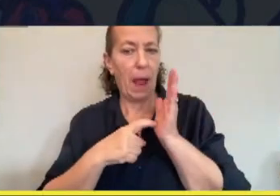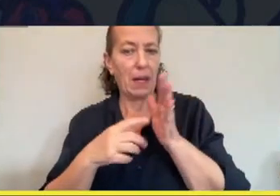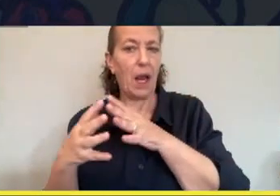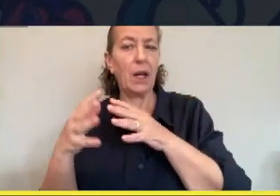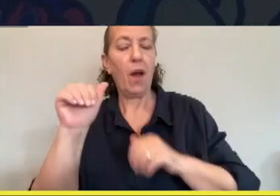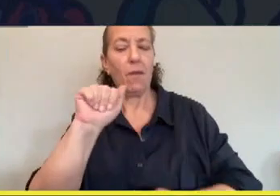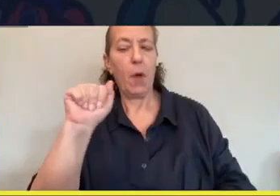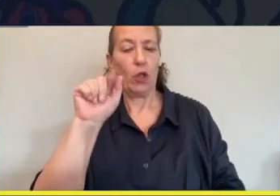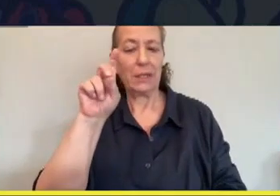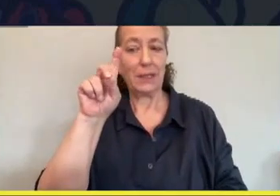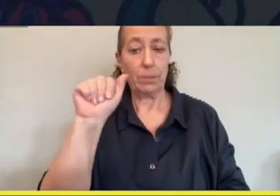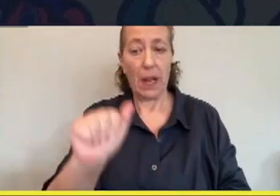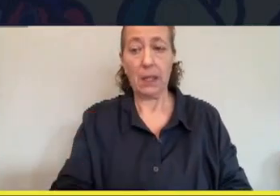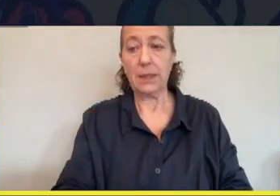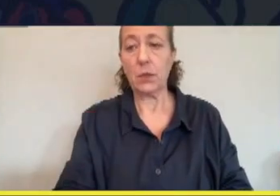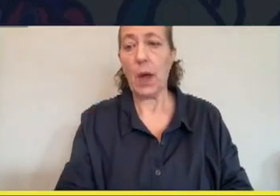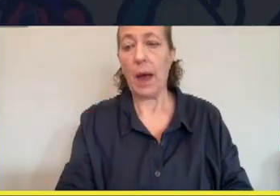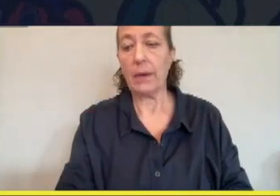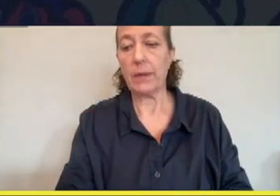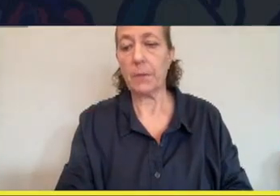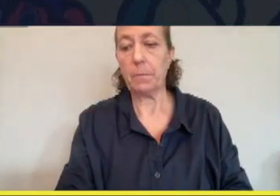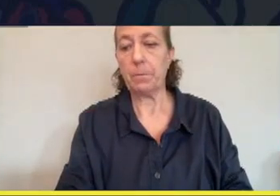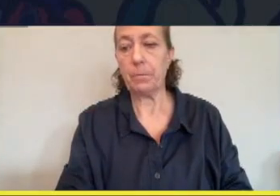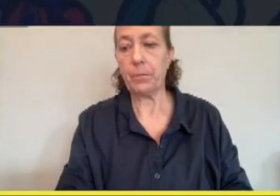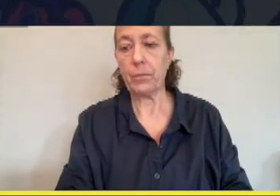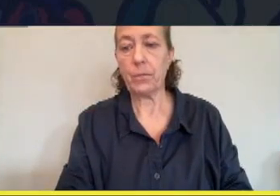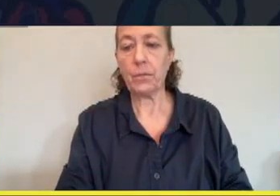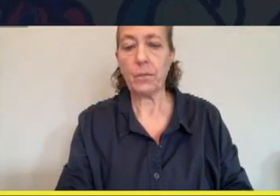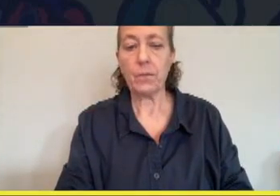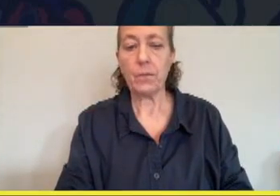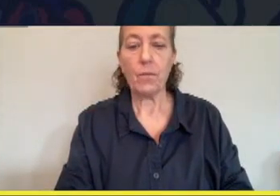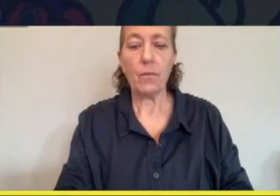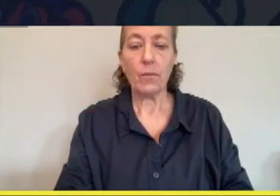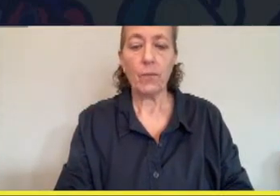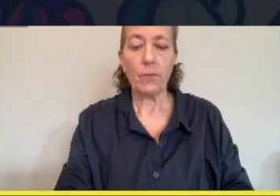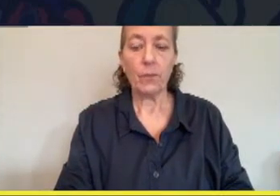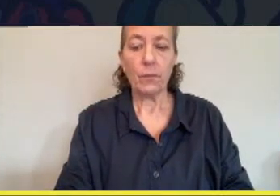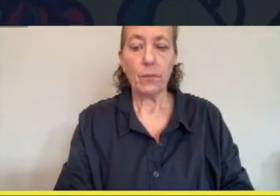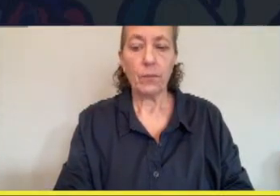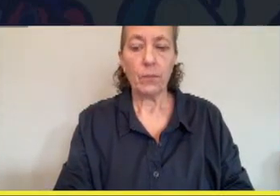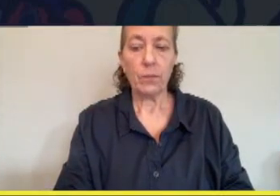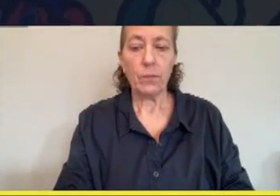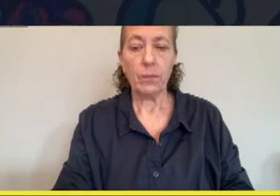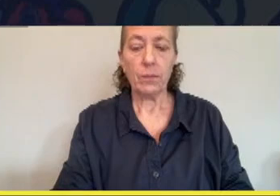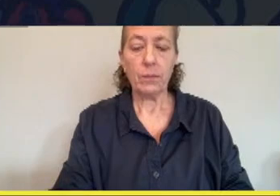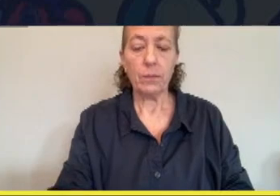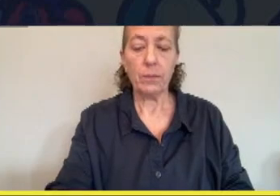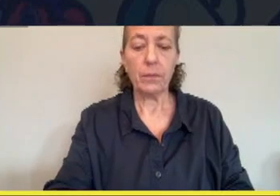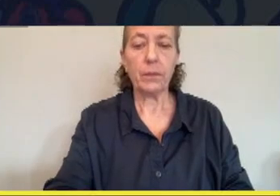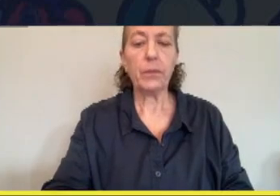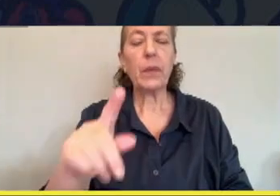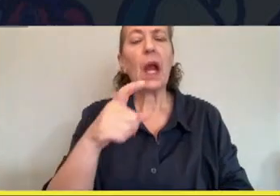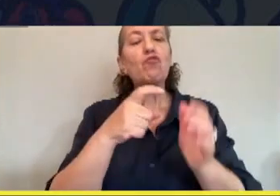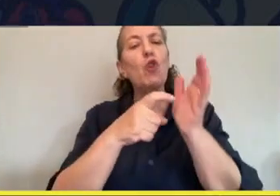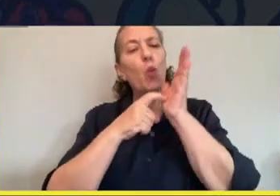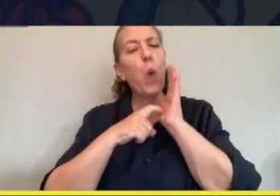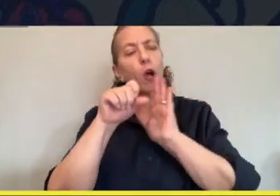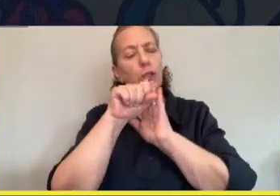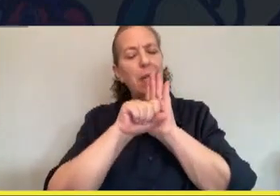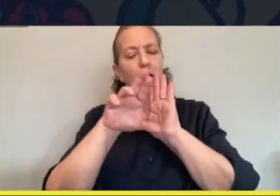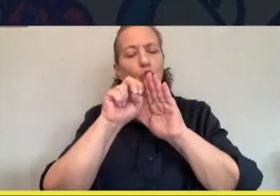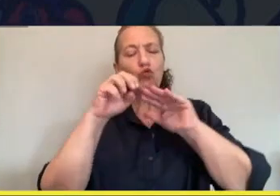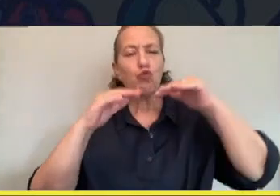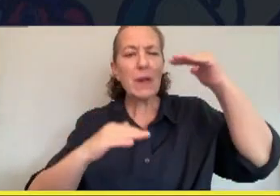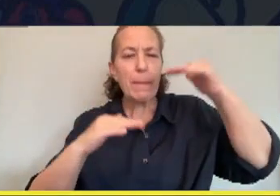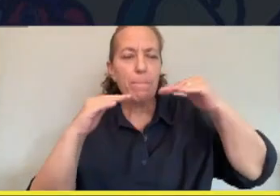Act. The Olmstead decision required states to rebalance institutional and community services, to